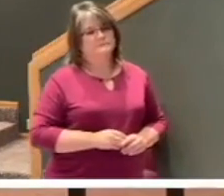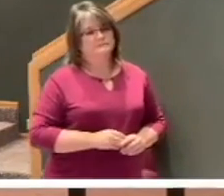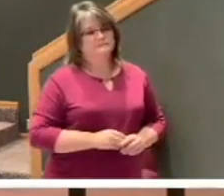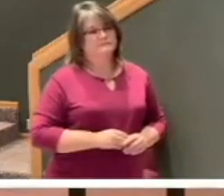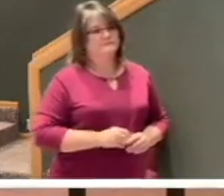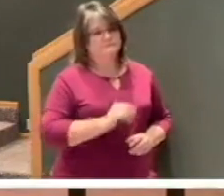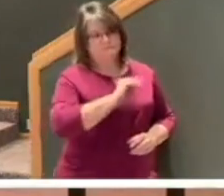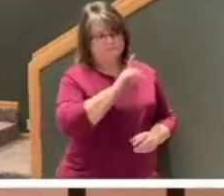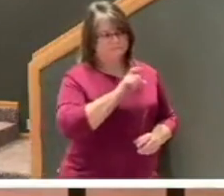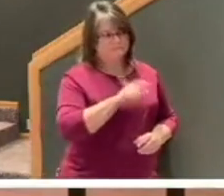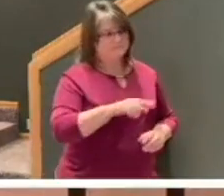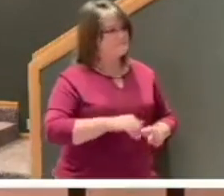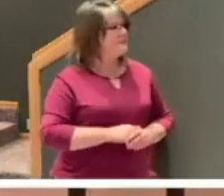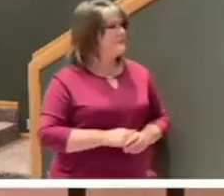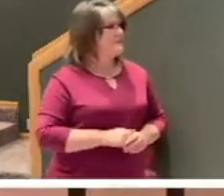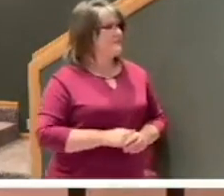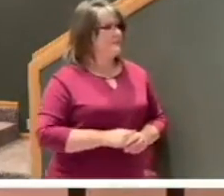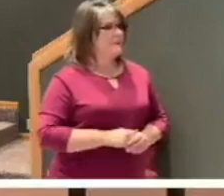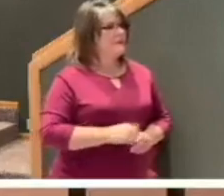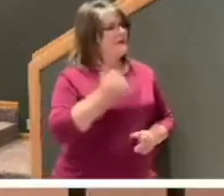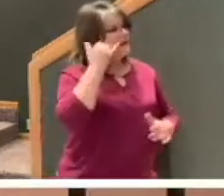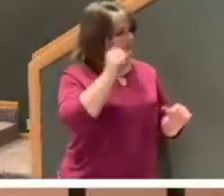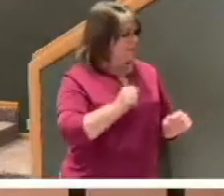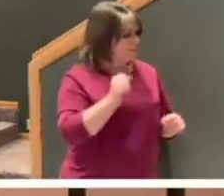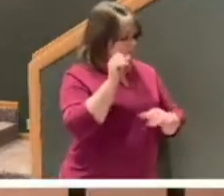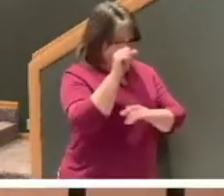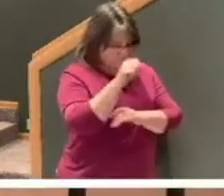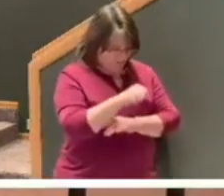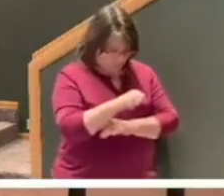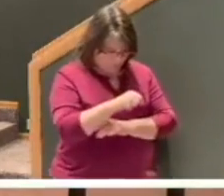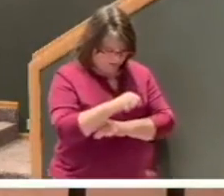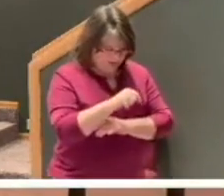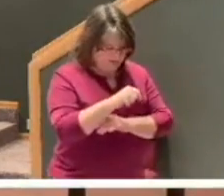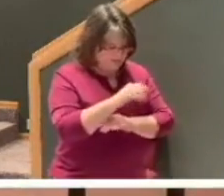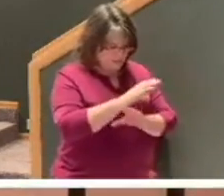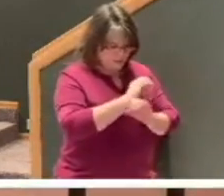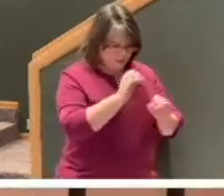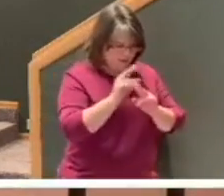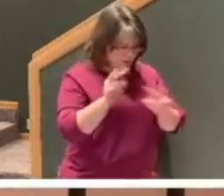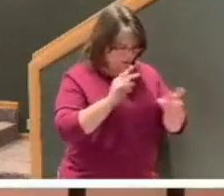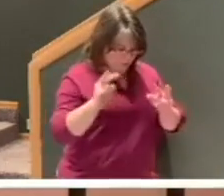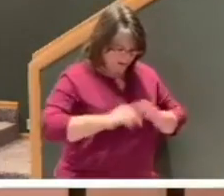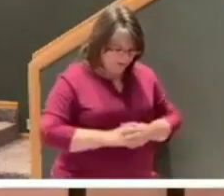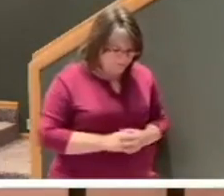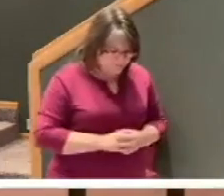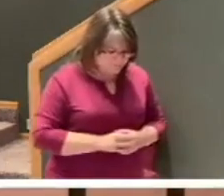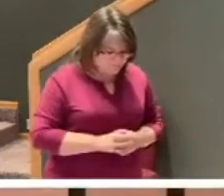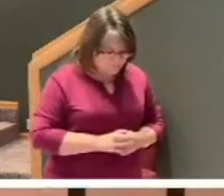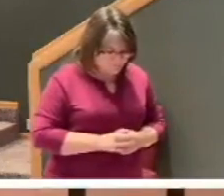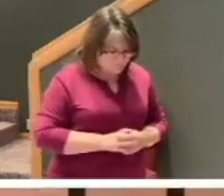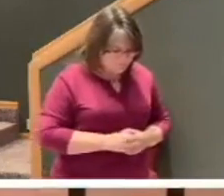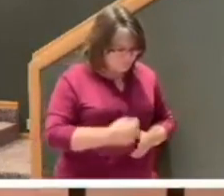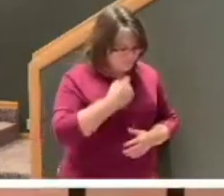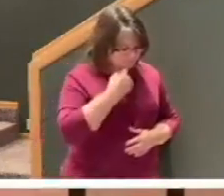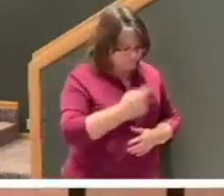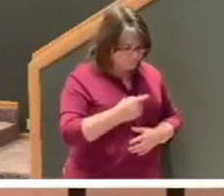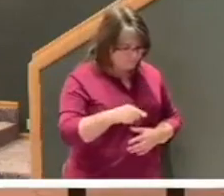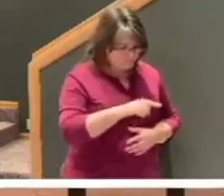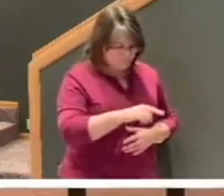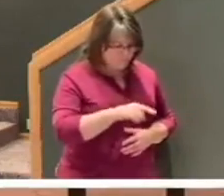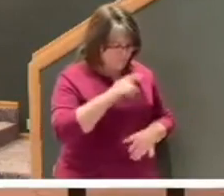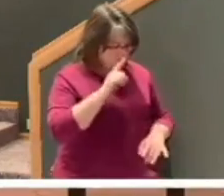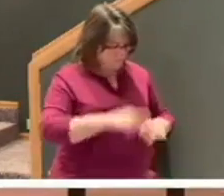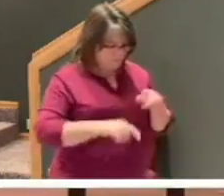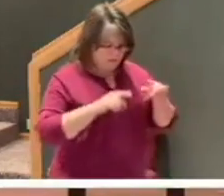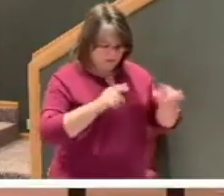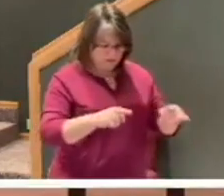Let me ask you this. If you would, if you could, just bow your heads and close your eyes. I told you that you can't